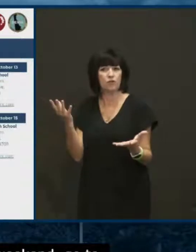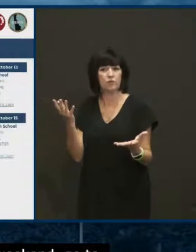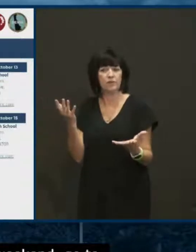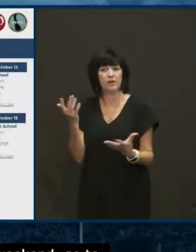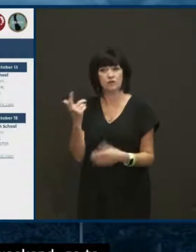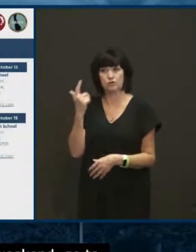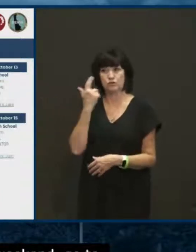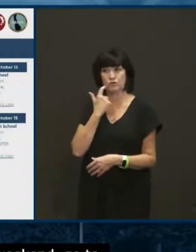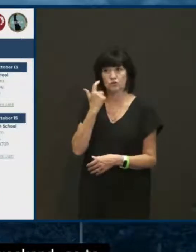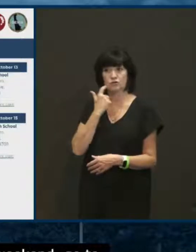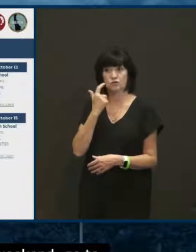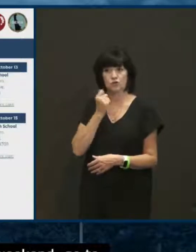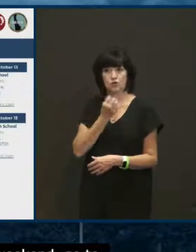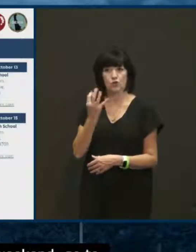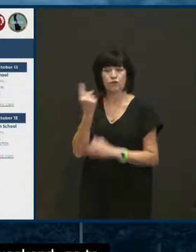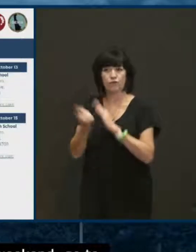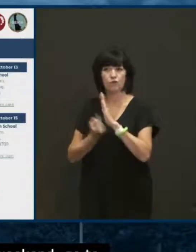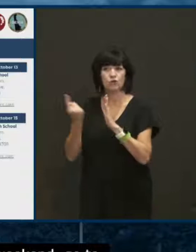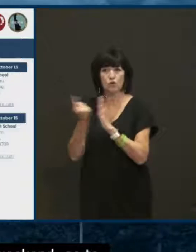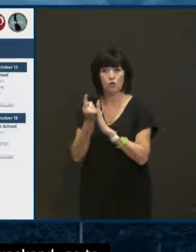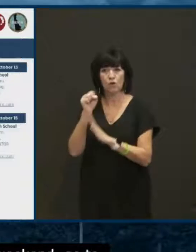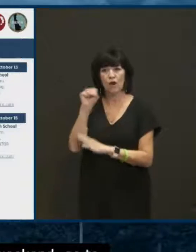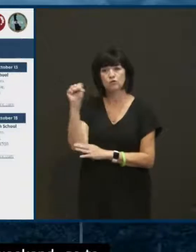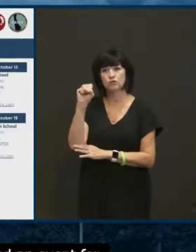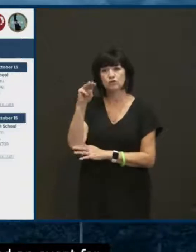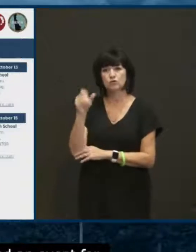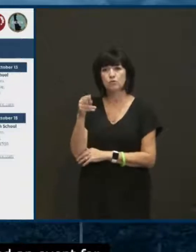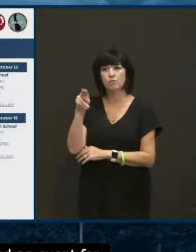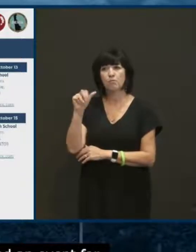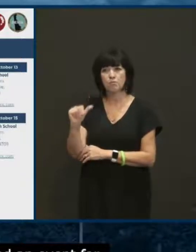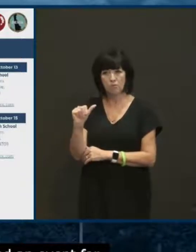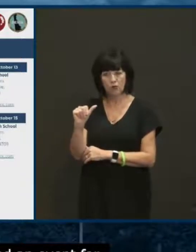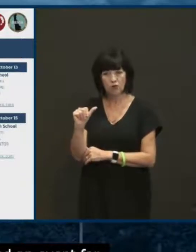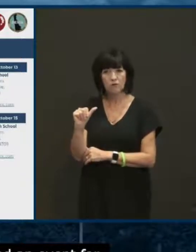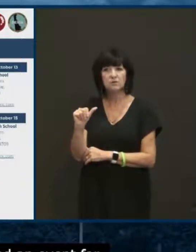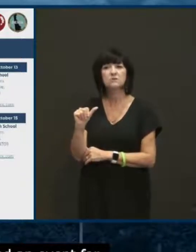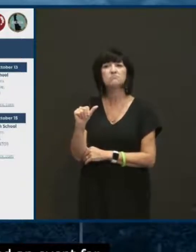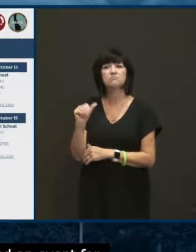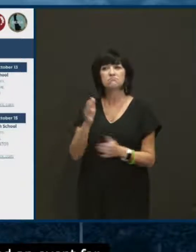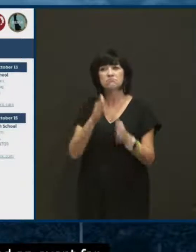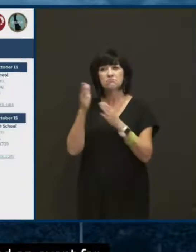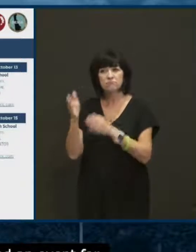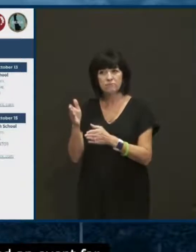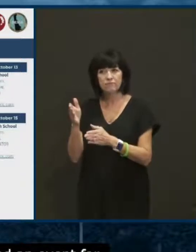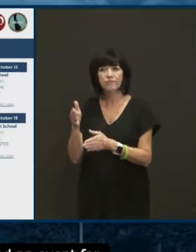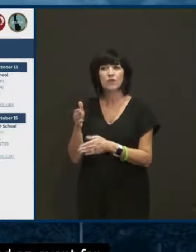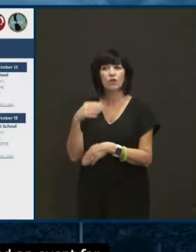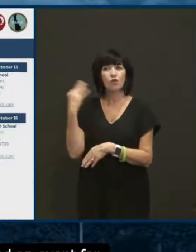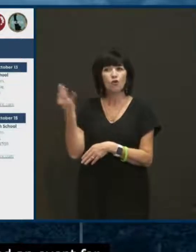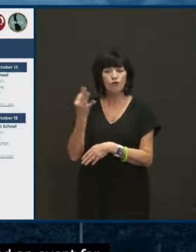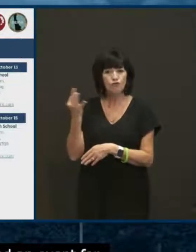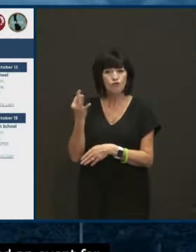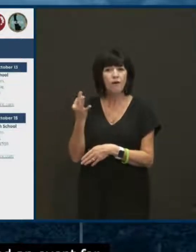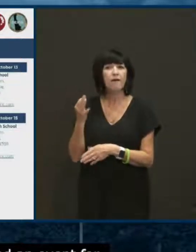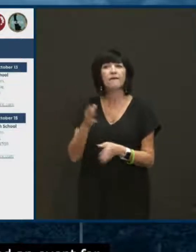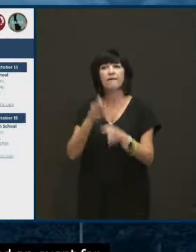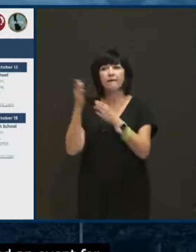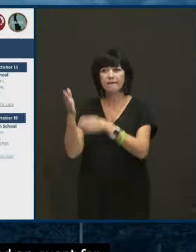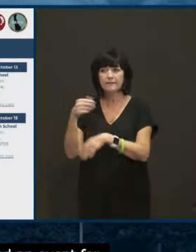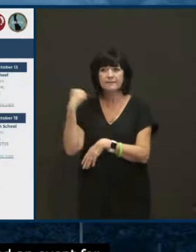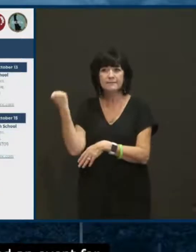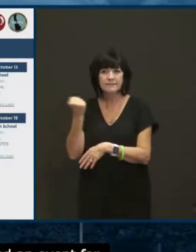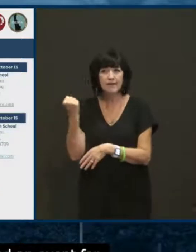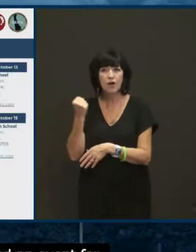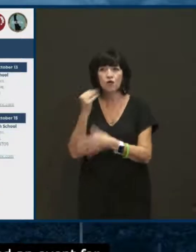event for Smyrna Police Department on Thursday, 10 to 6, Friday at Harrington Fire Company, Saturday at La Espira Academy in Newark, and looks